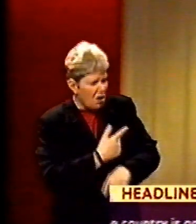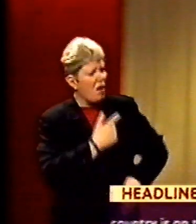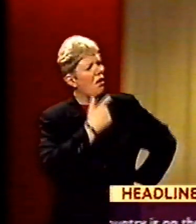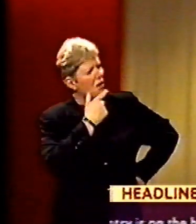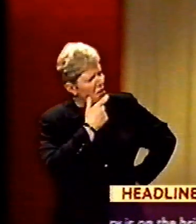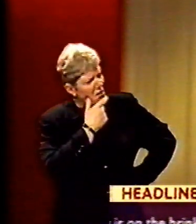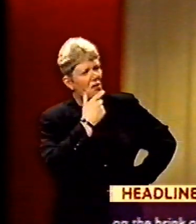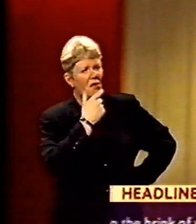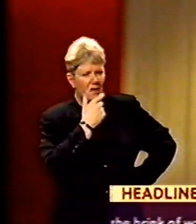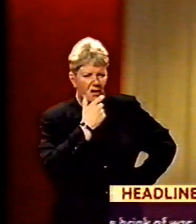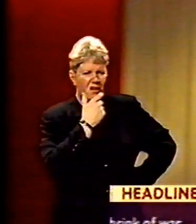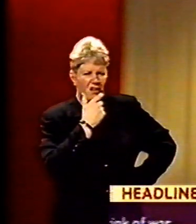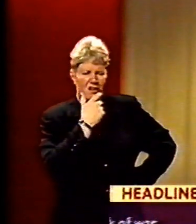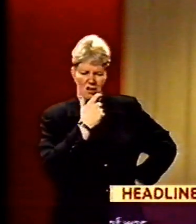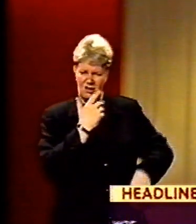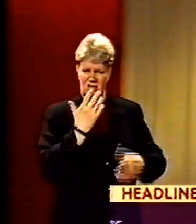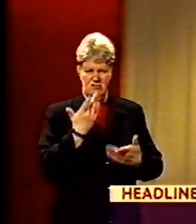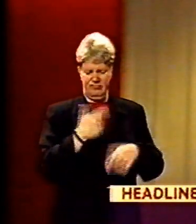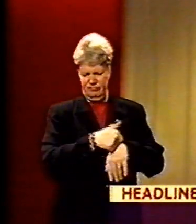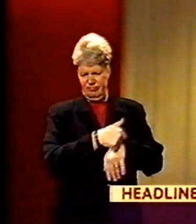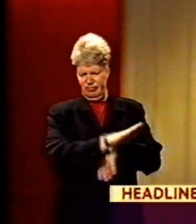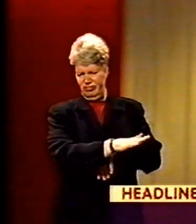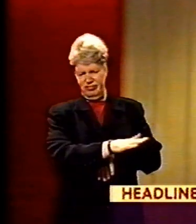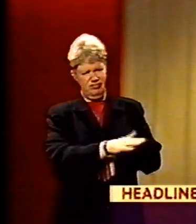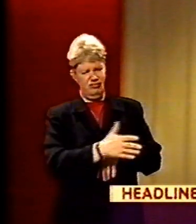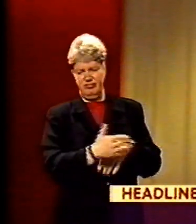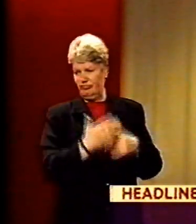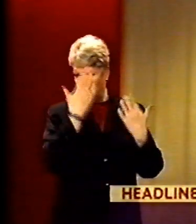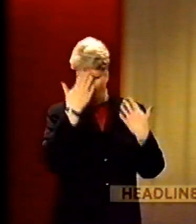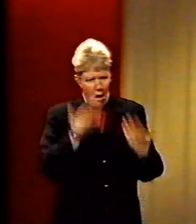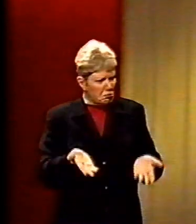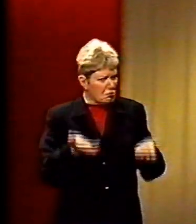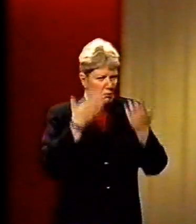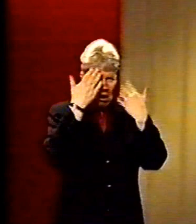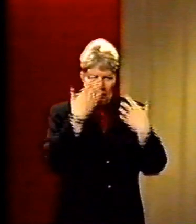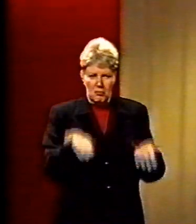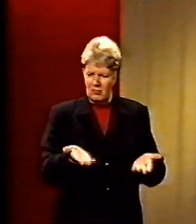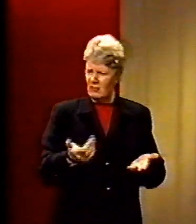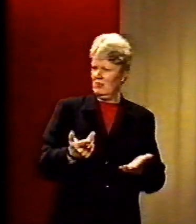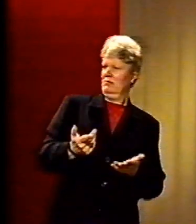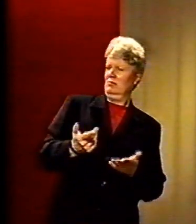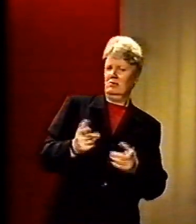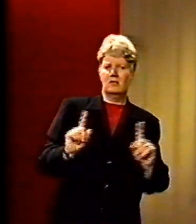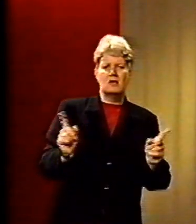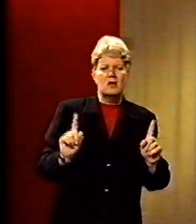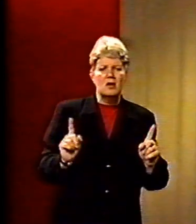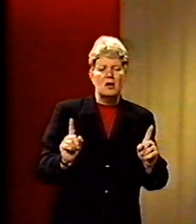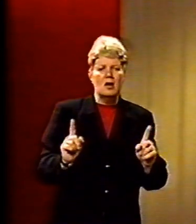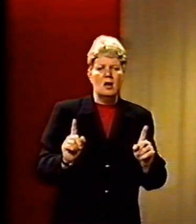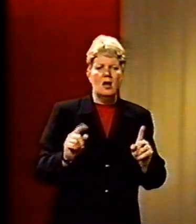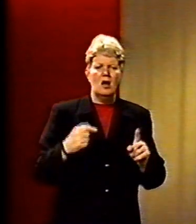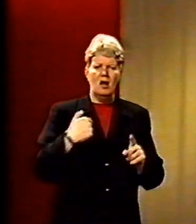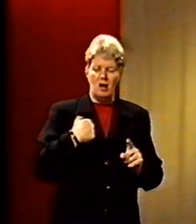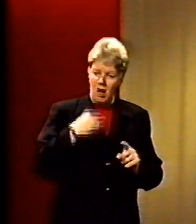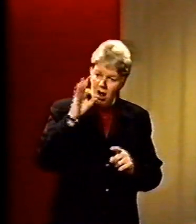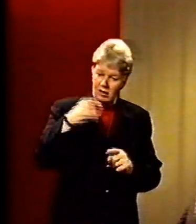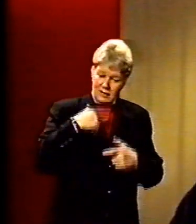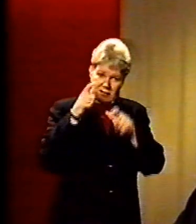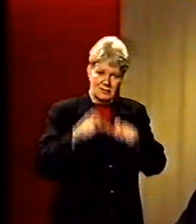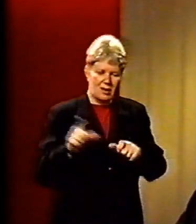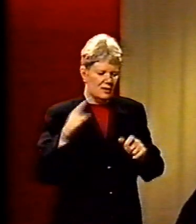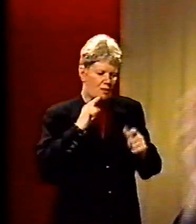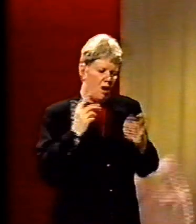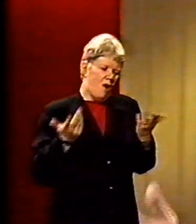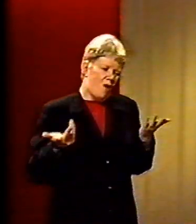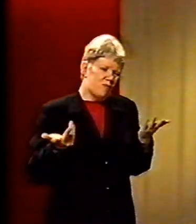prevaricating, they weren't serious. Immediate obfuscation of what I was saying. In addition, I asked if I could stay there in the consul